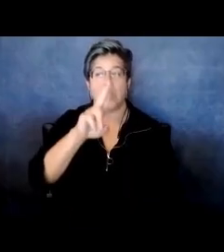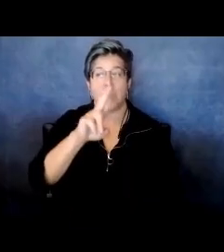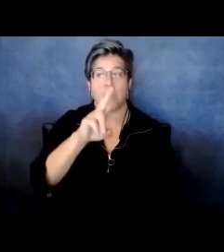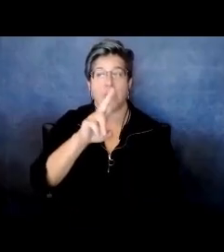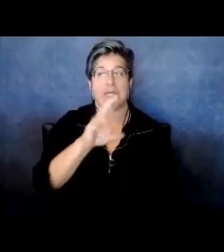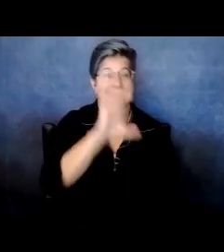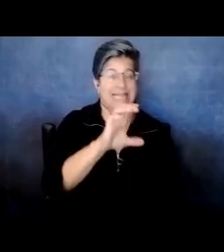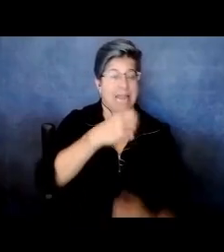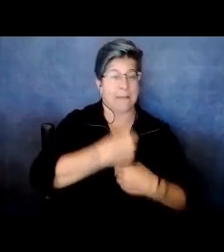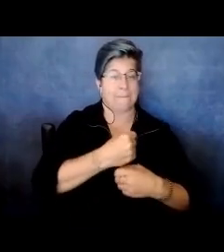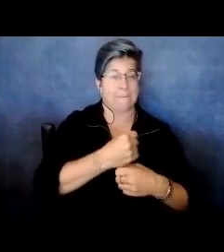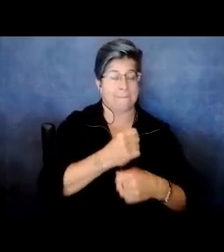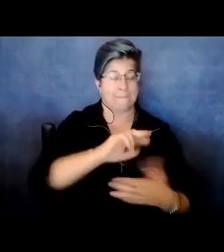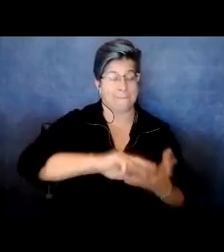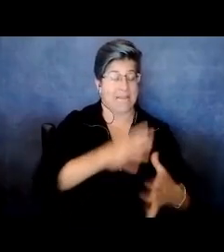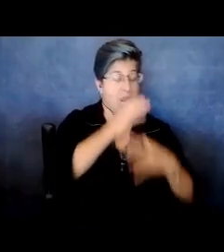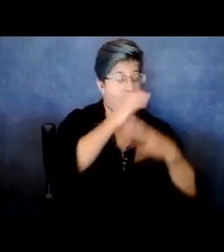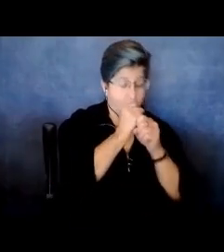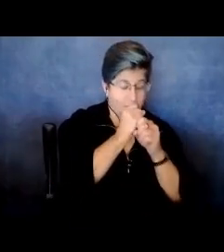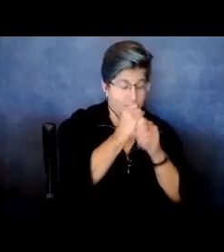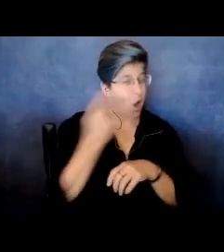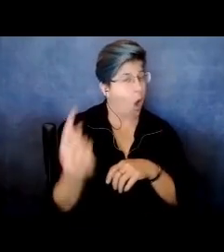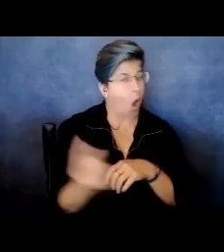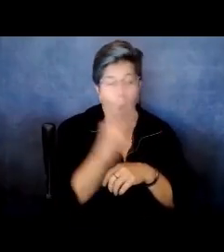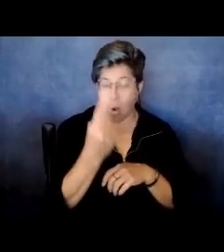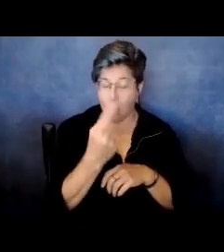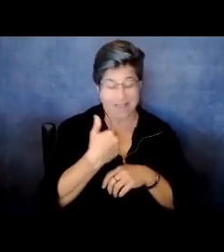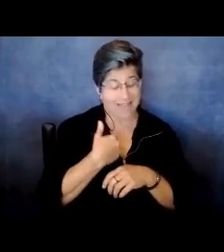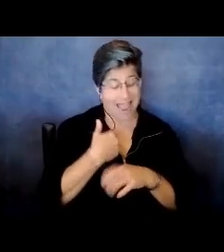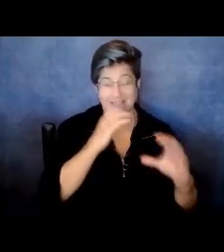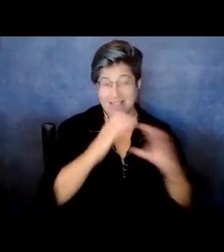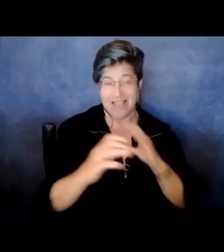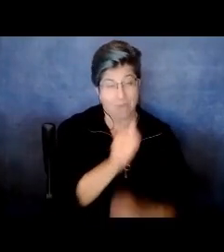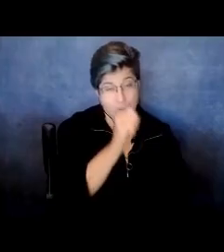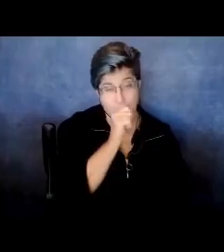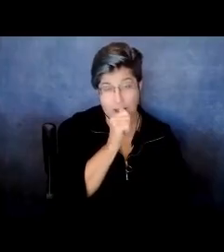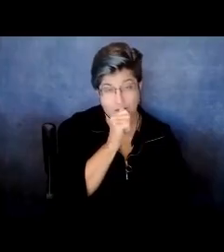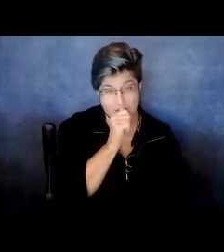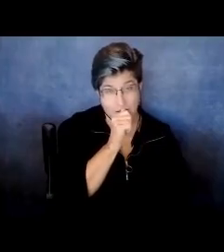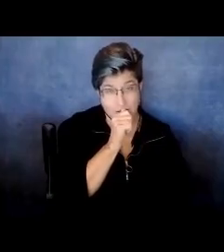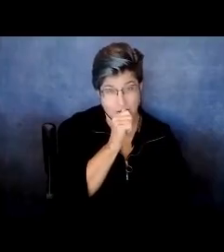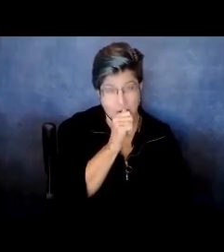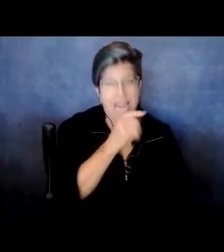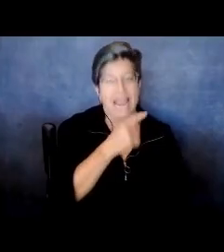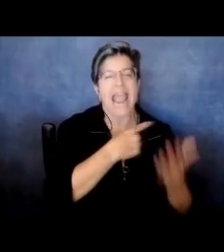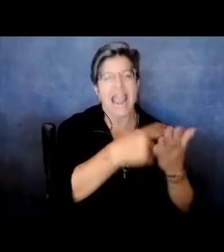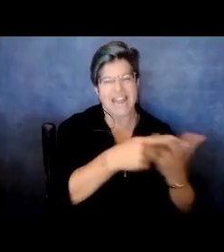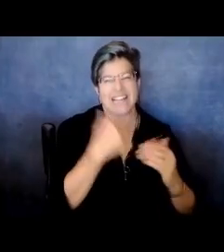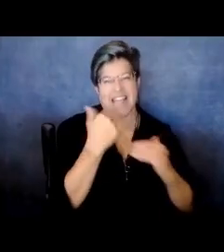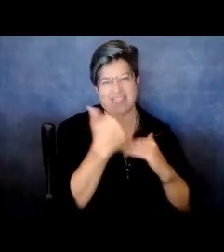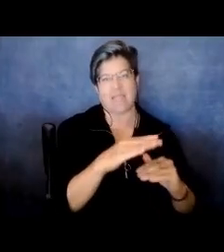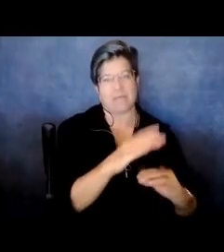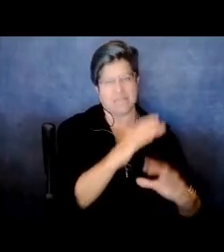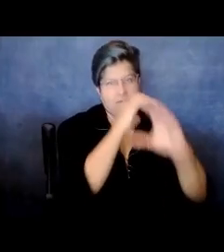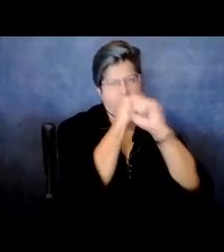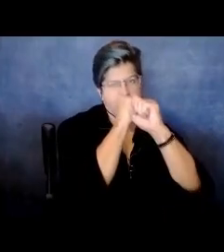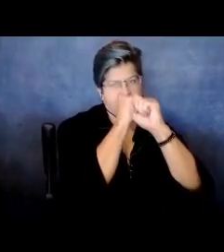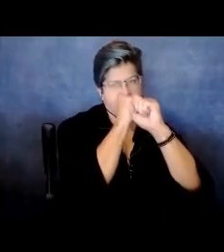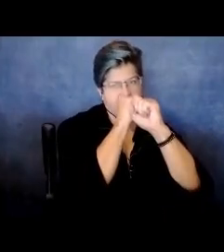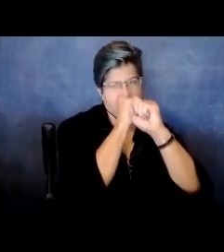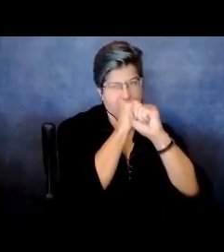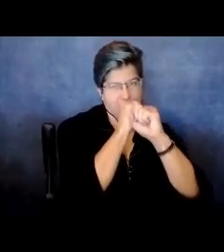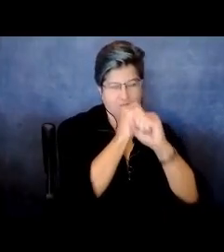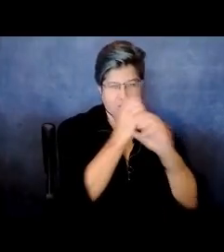for confidentiality. Always have these conversations in private and discuss the limits of confidentiality up